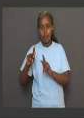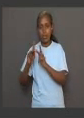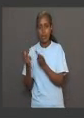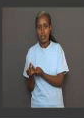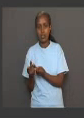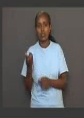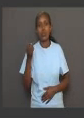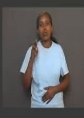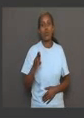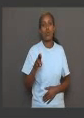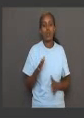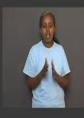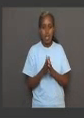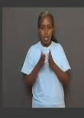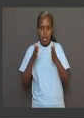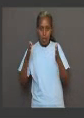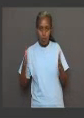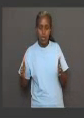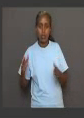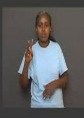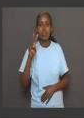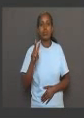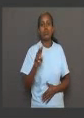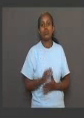or a wide-mouthed tube.